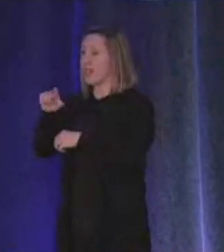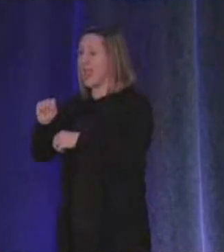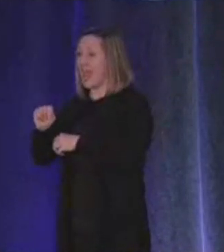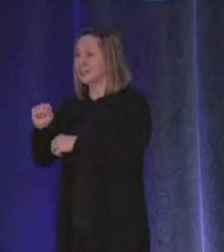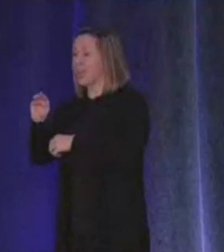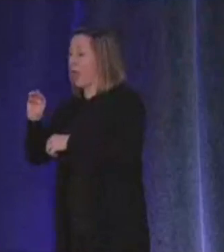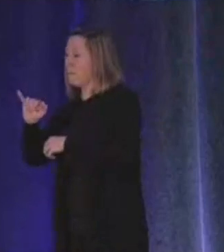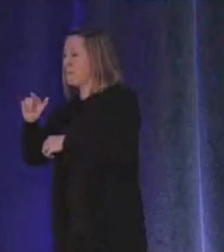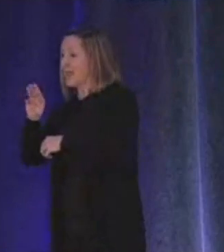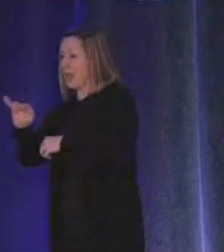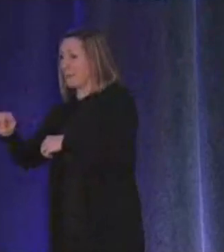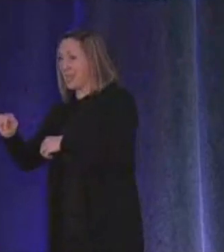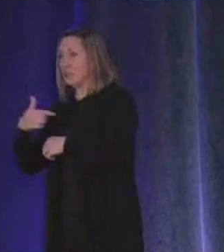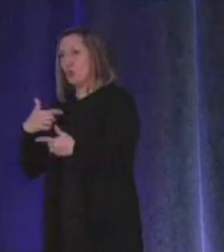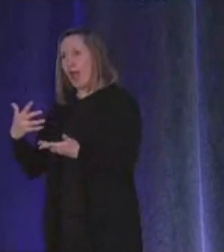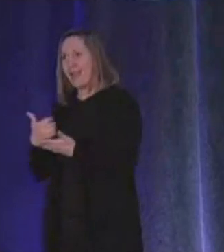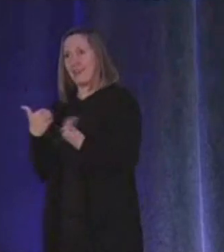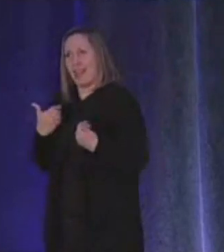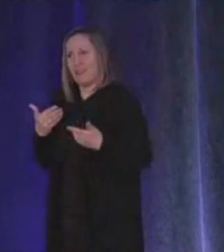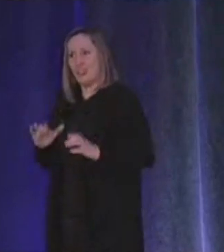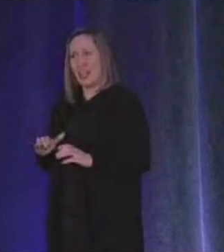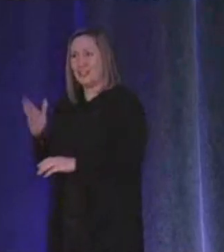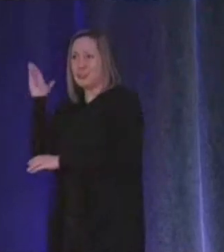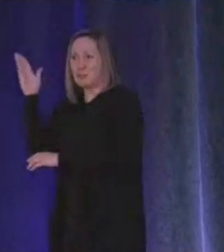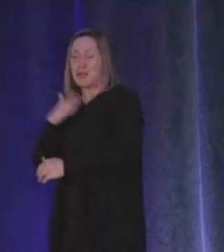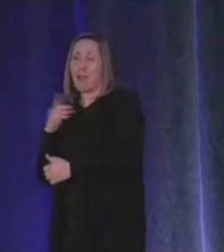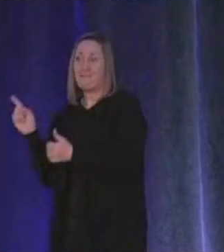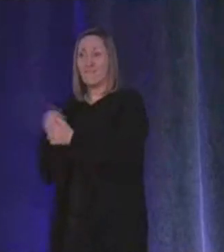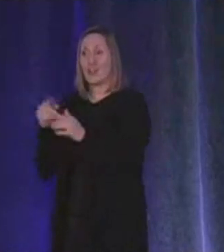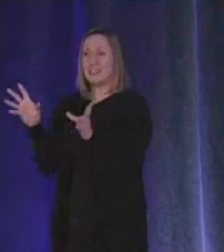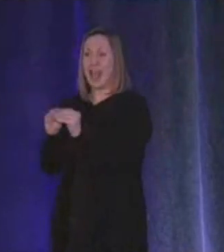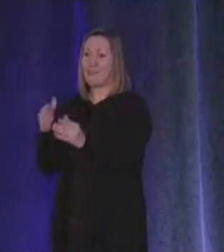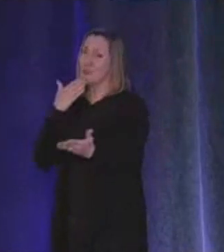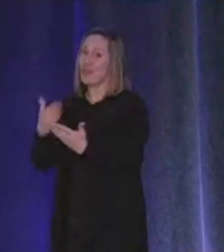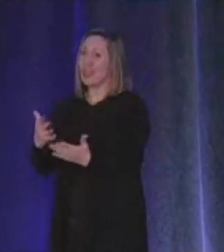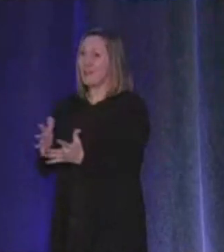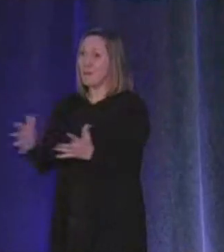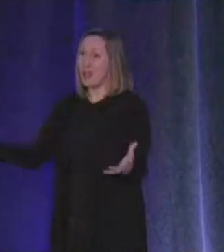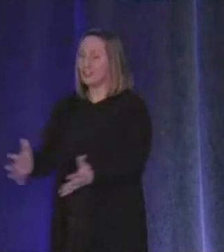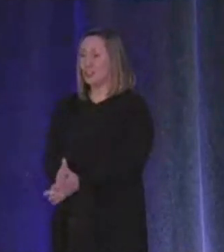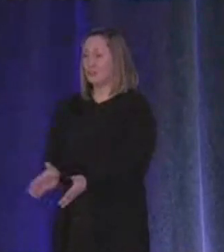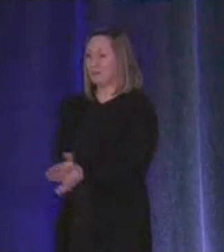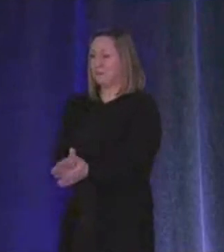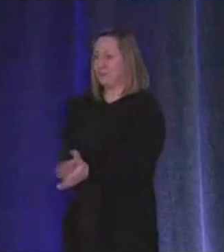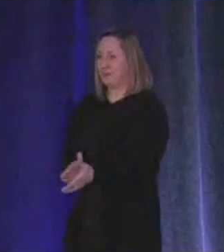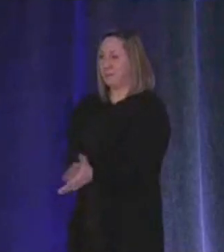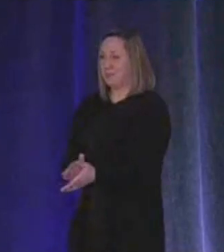me a chance to speak at my very first conference. So thank you very much.